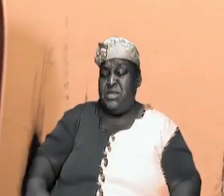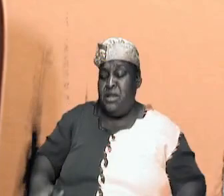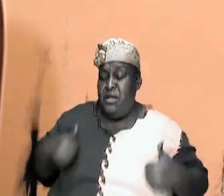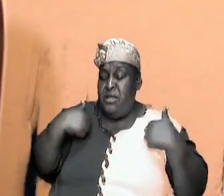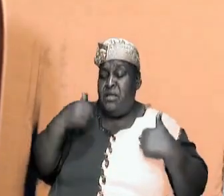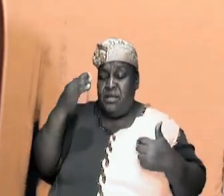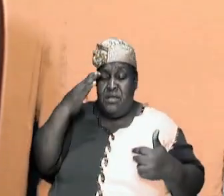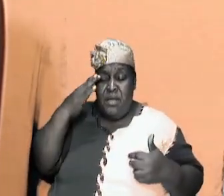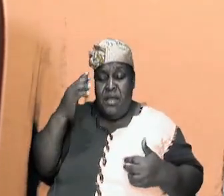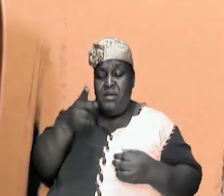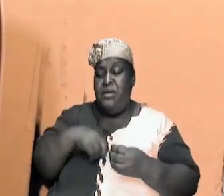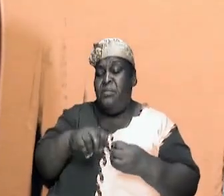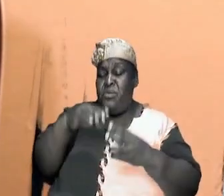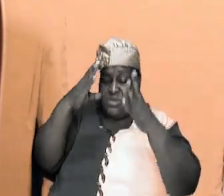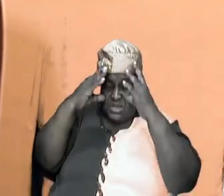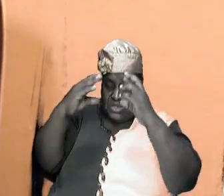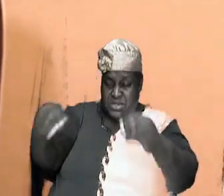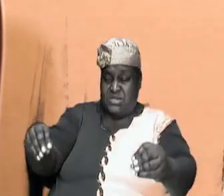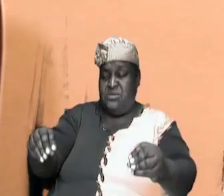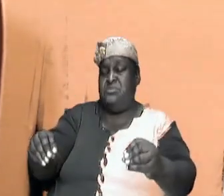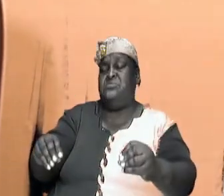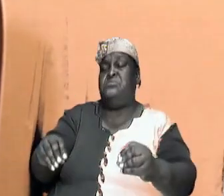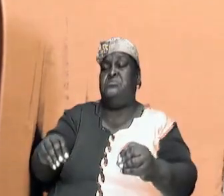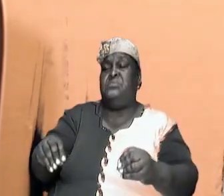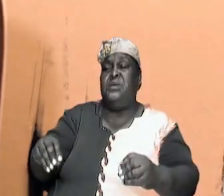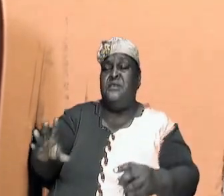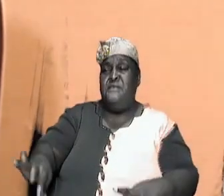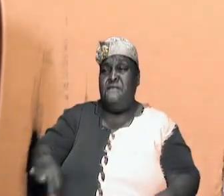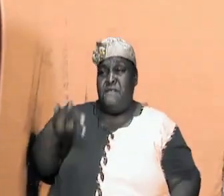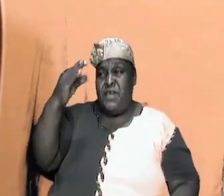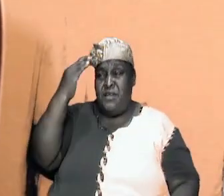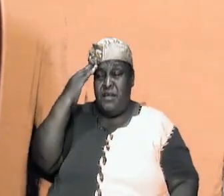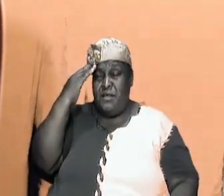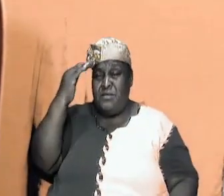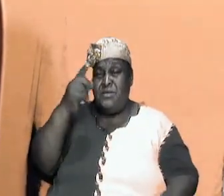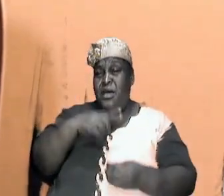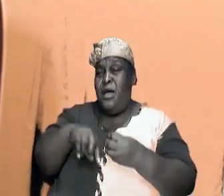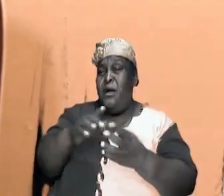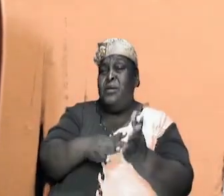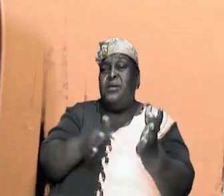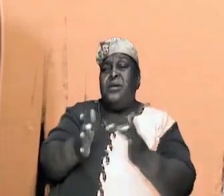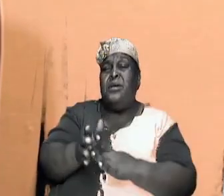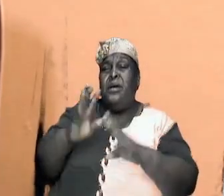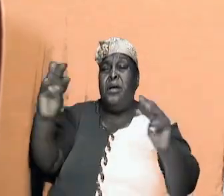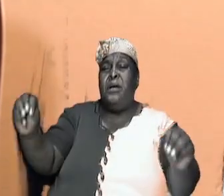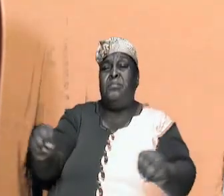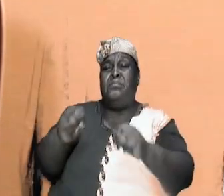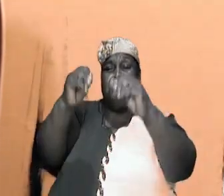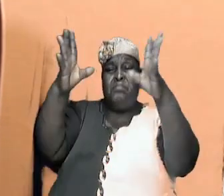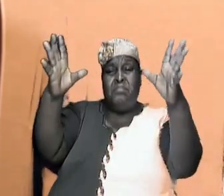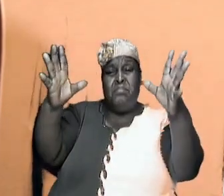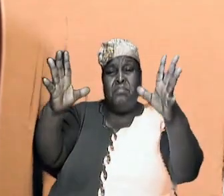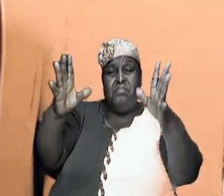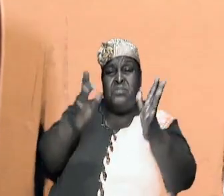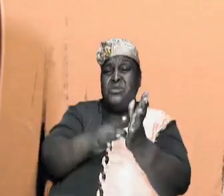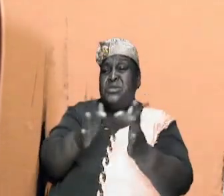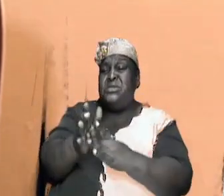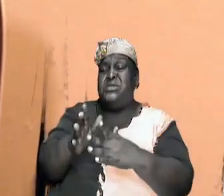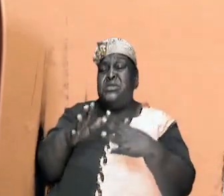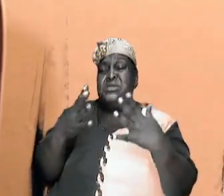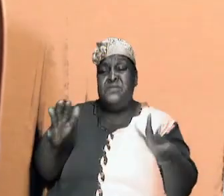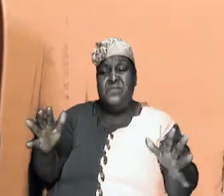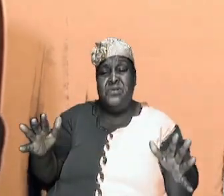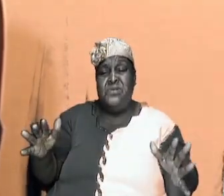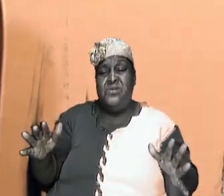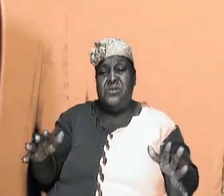find knowledge about his teaching. We can find knowledge about the miracles that he worked,